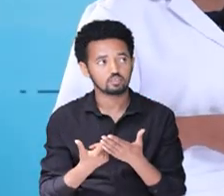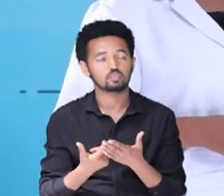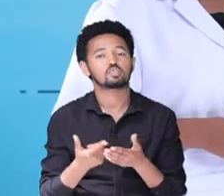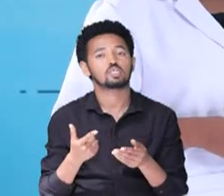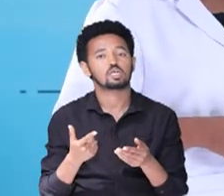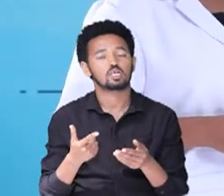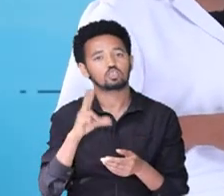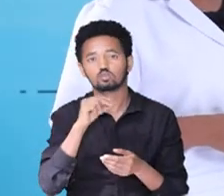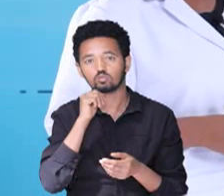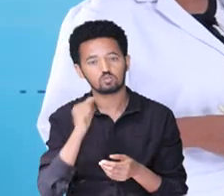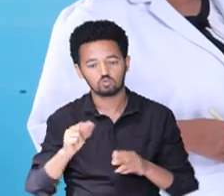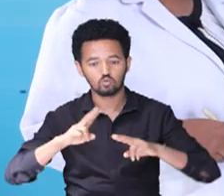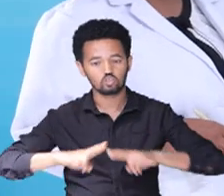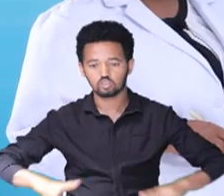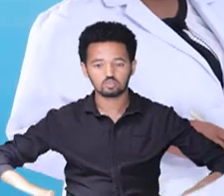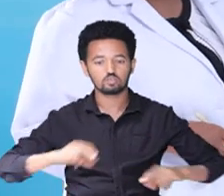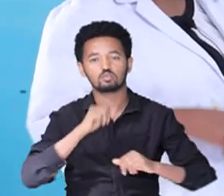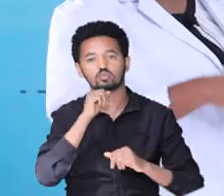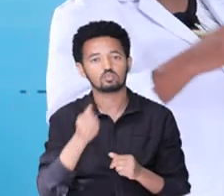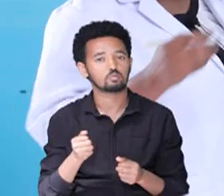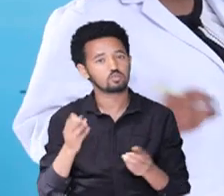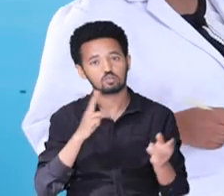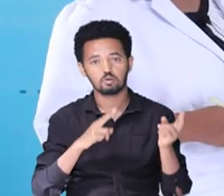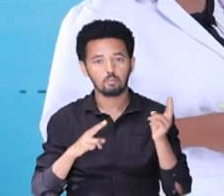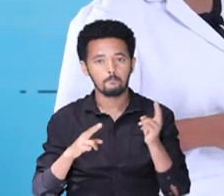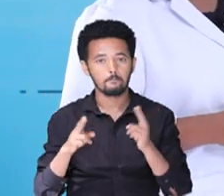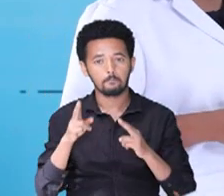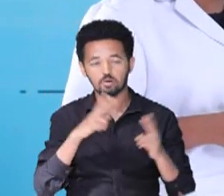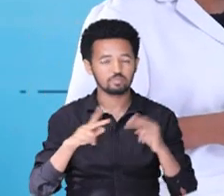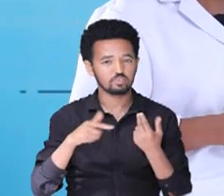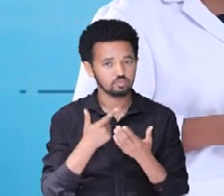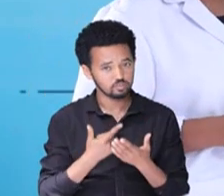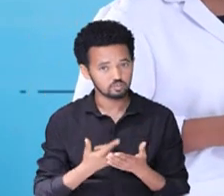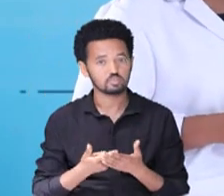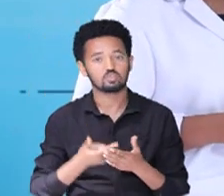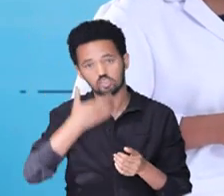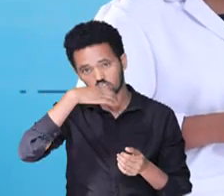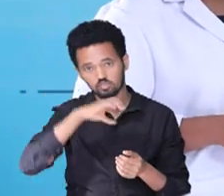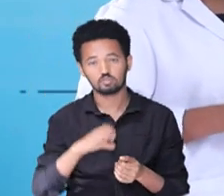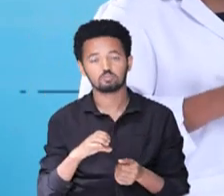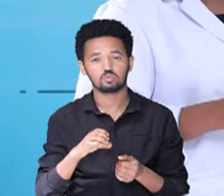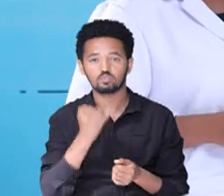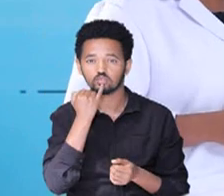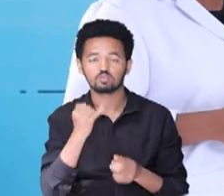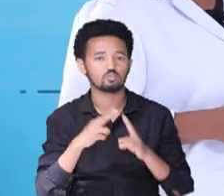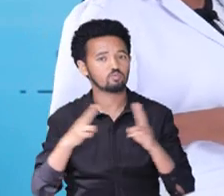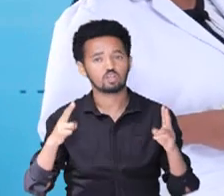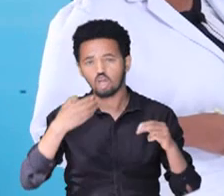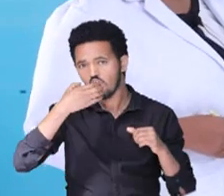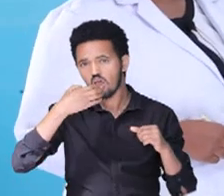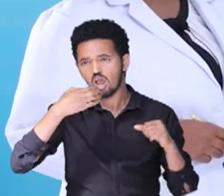relief areas is not suitable for settlement purpose, and also the temperature is very cold. Because of